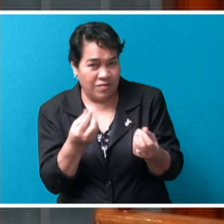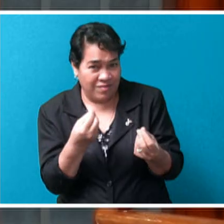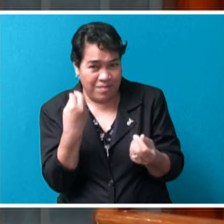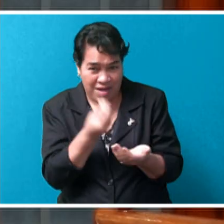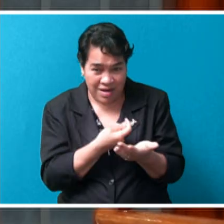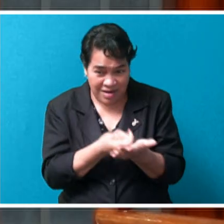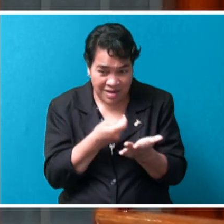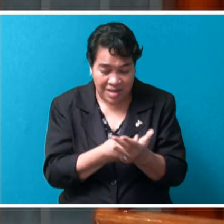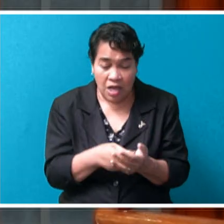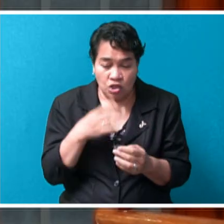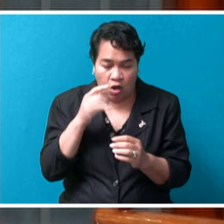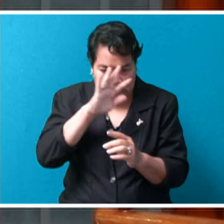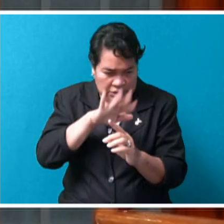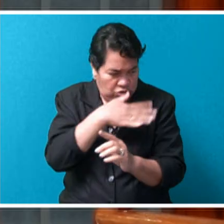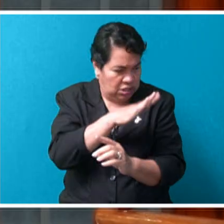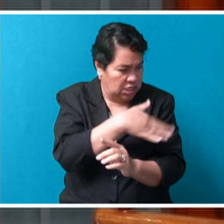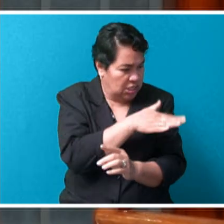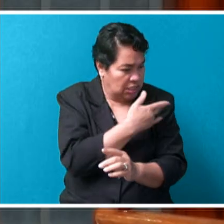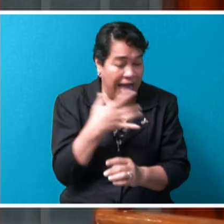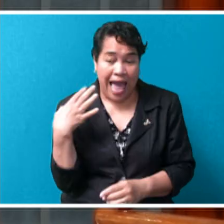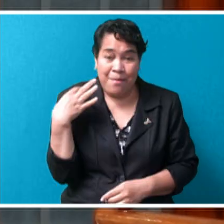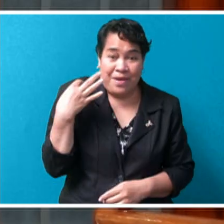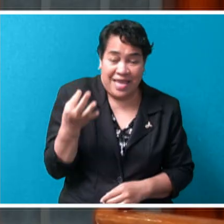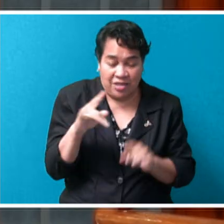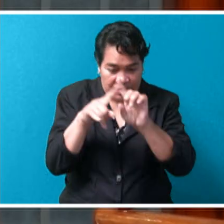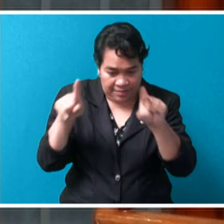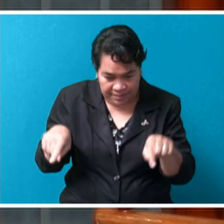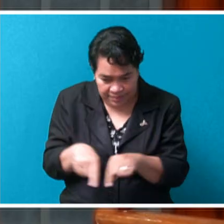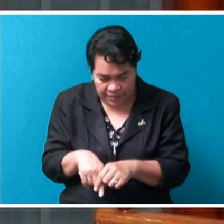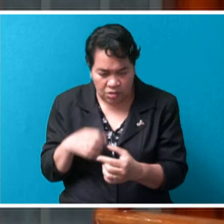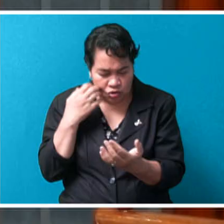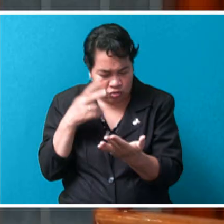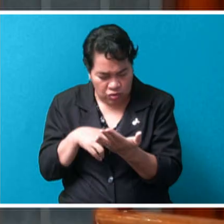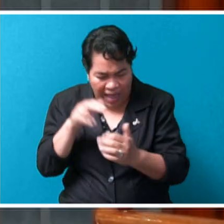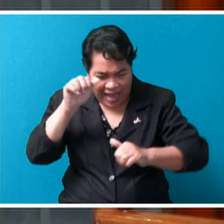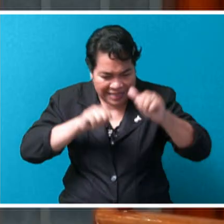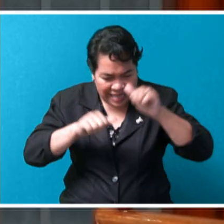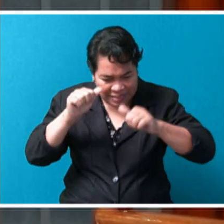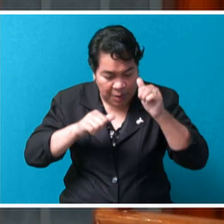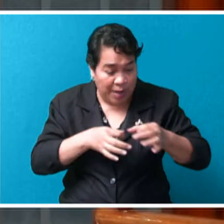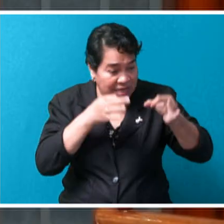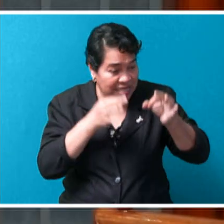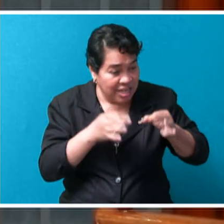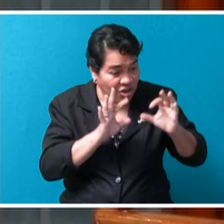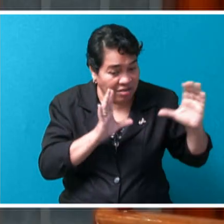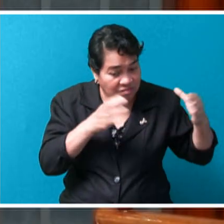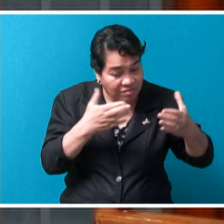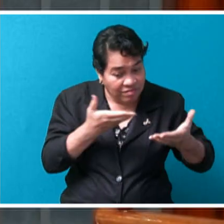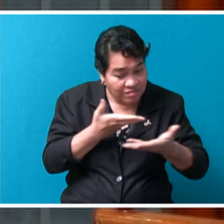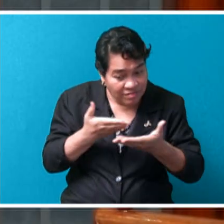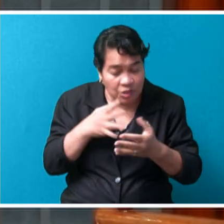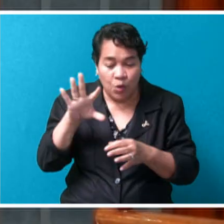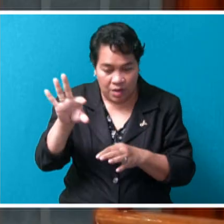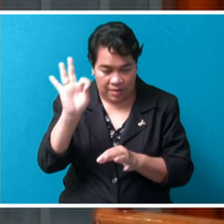and due diligence process, applications were considered through the relevant assessment and decision-making mechanisms, and approximately